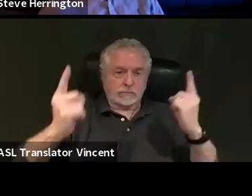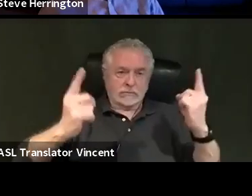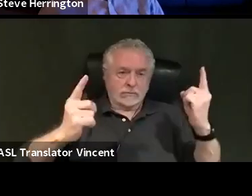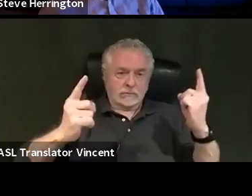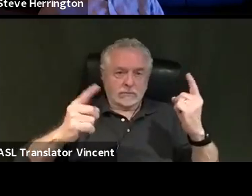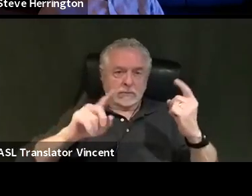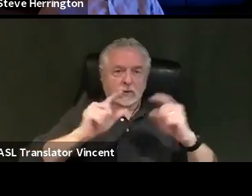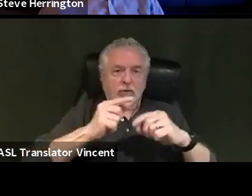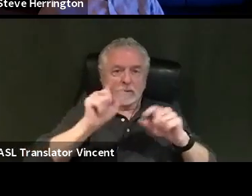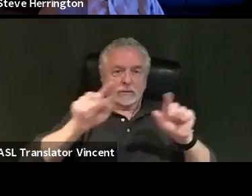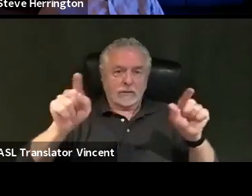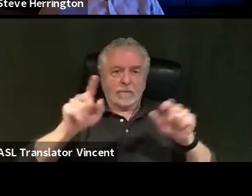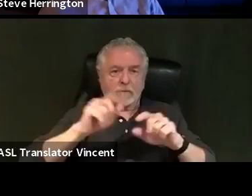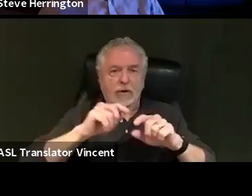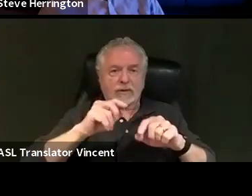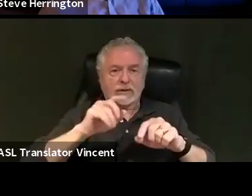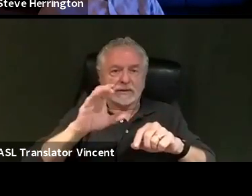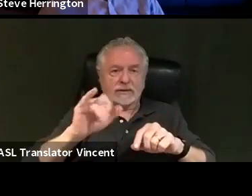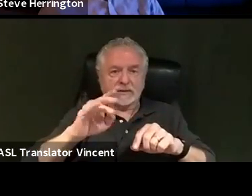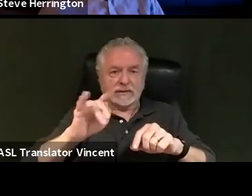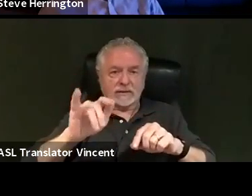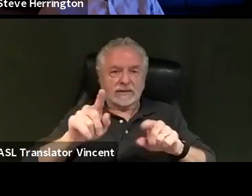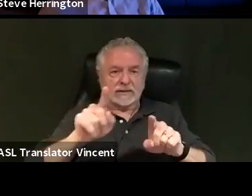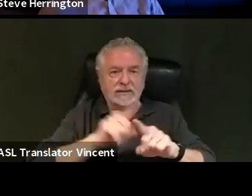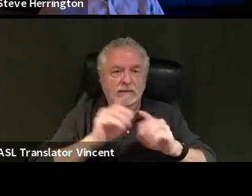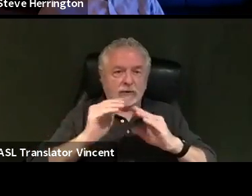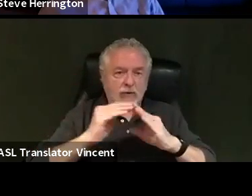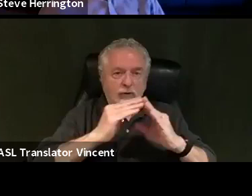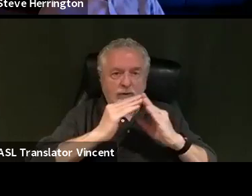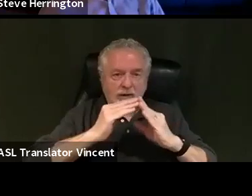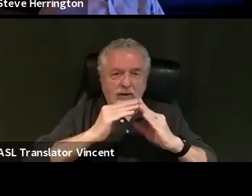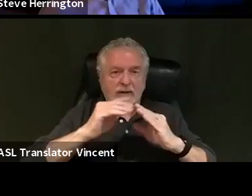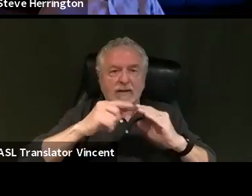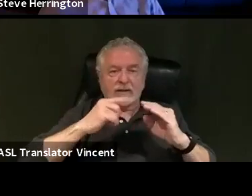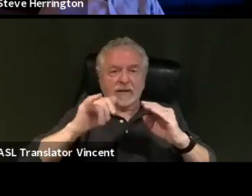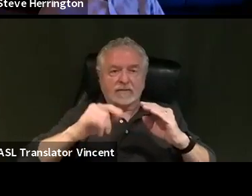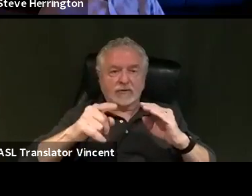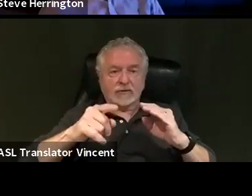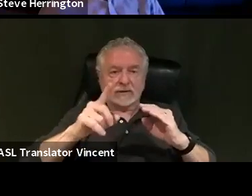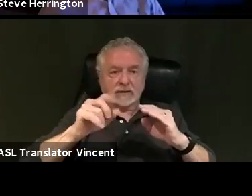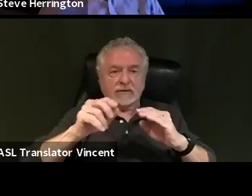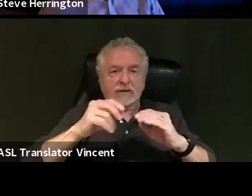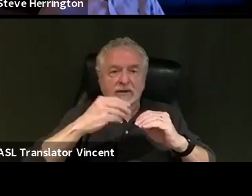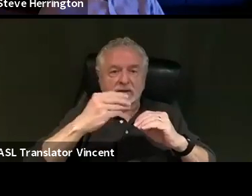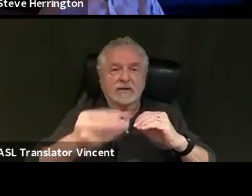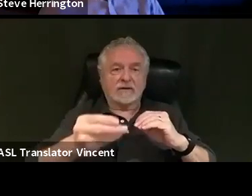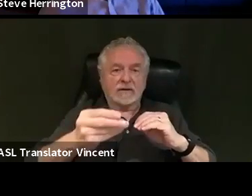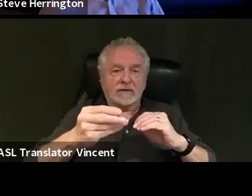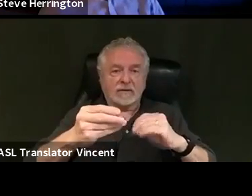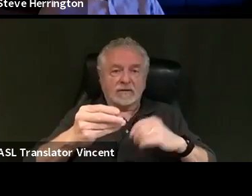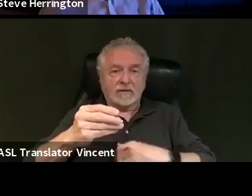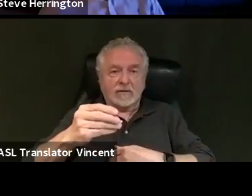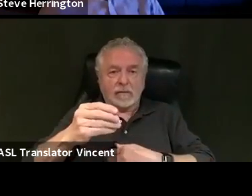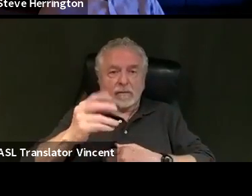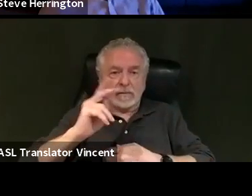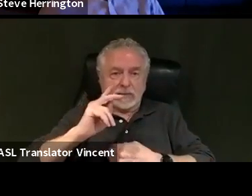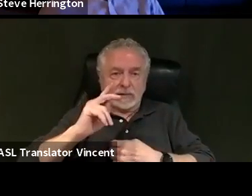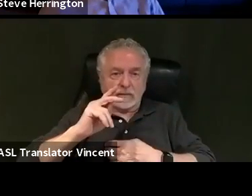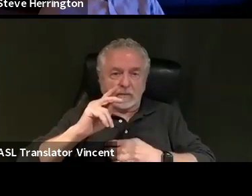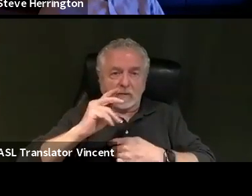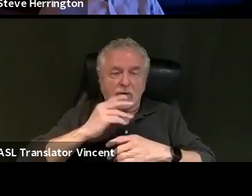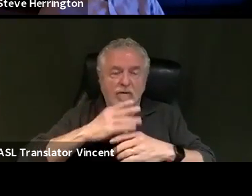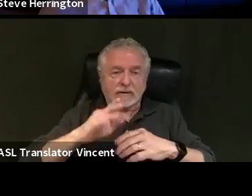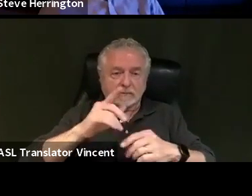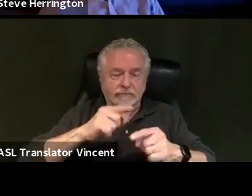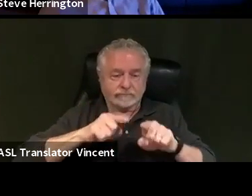into these two groups. They were both in Cincinnati, so in the same community. And they said, if we give you, we followed people over